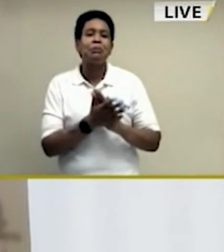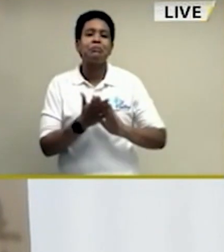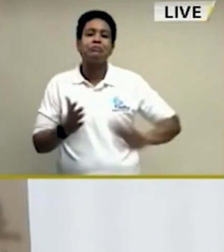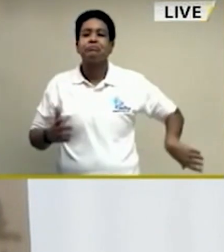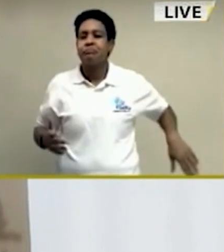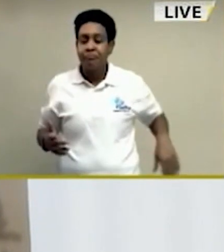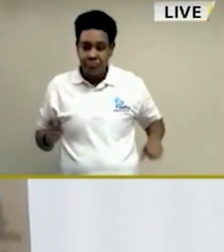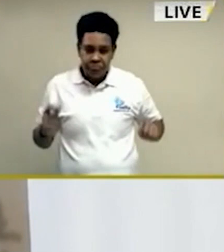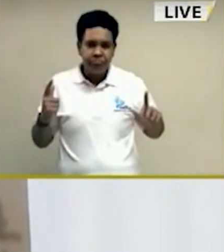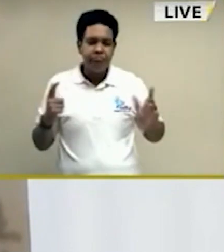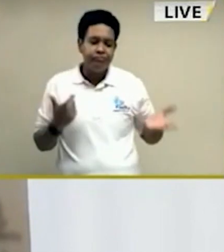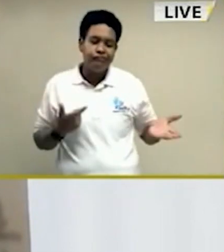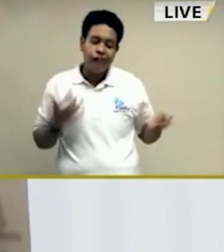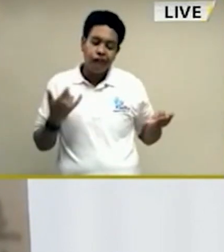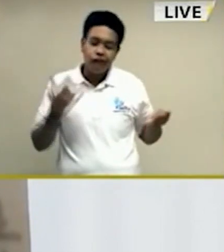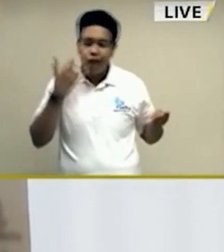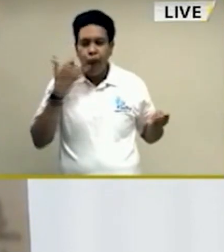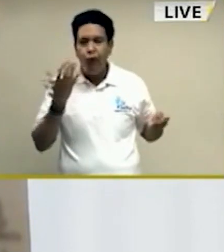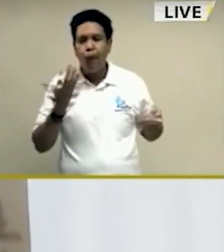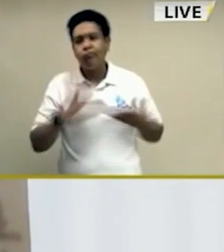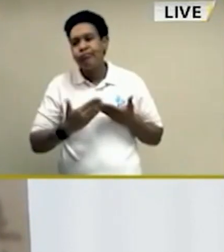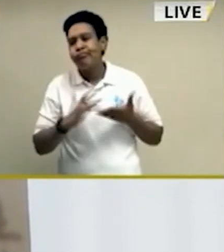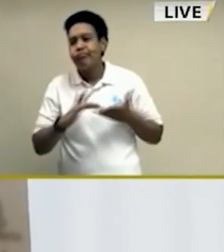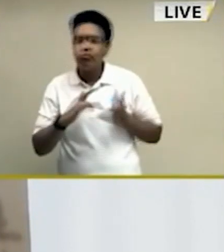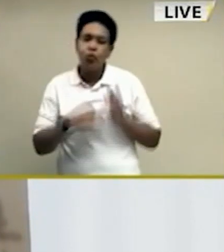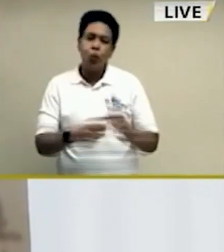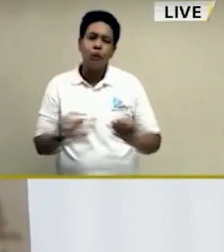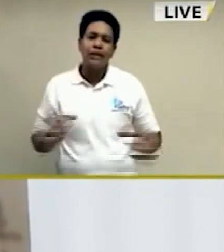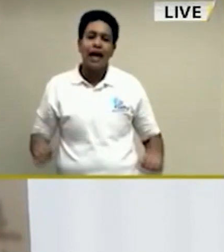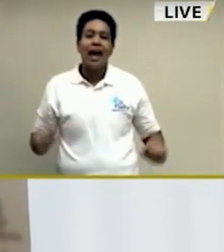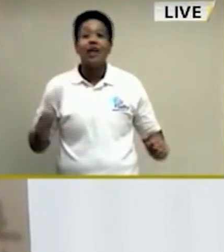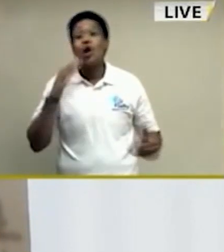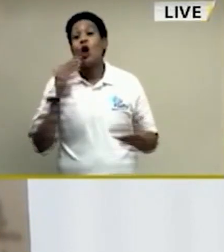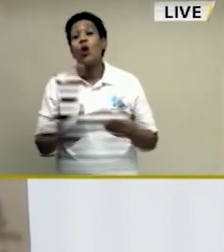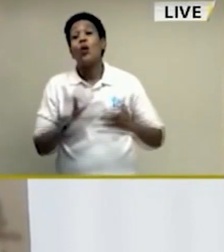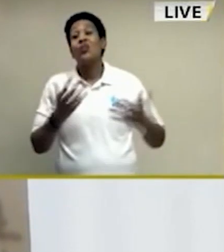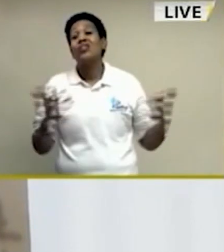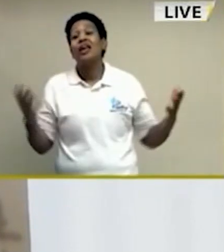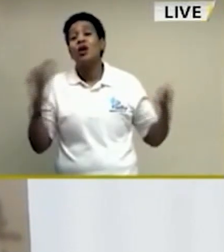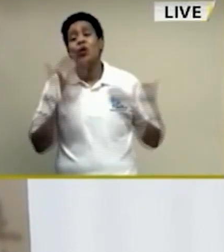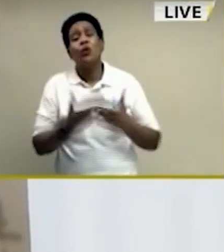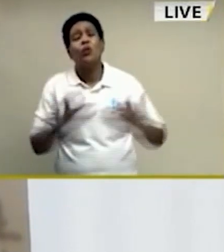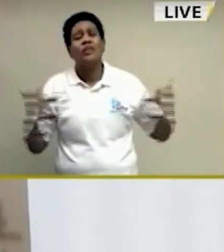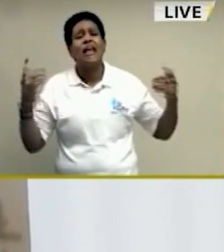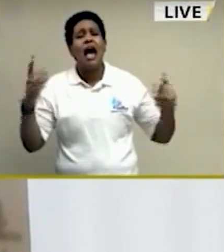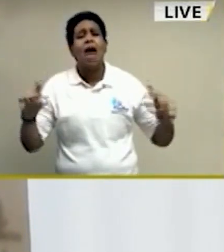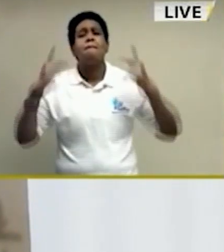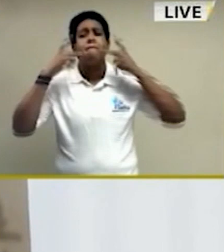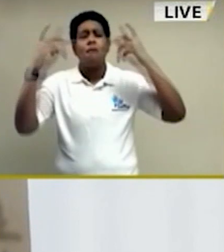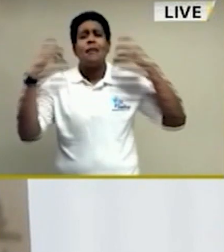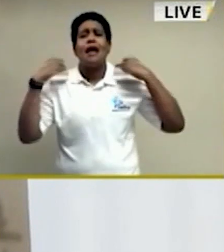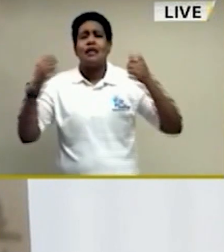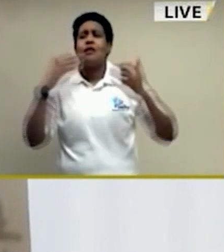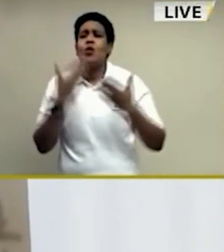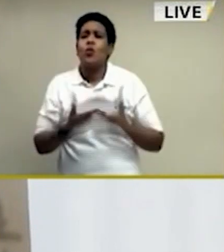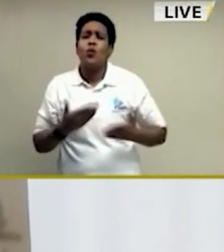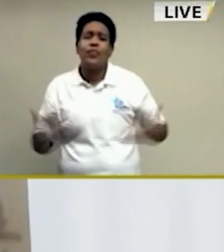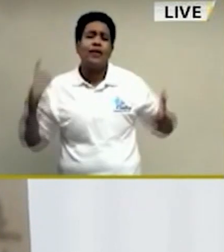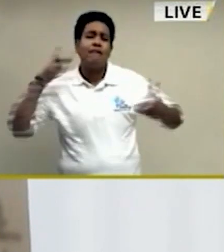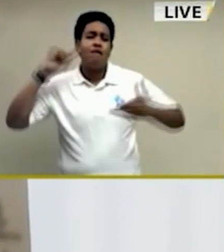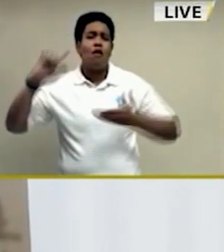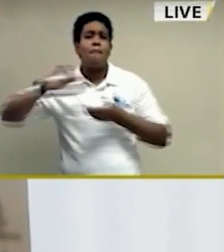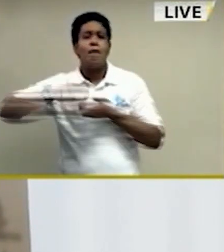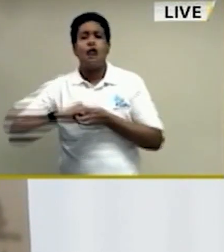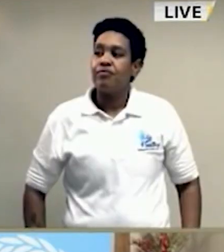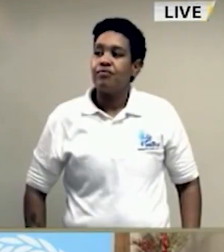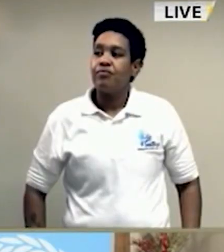thing. As they say, good things are happening in public health. Health Minister Dr. Christopher Tufton bringing